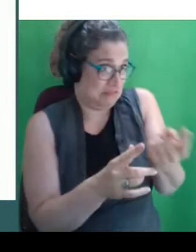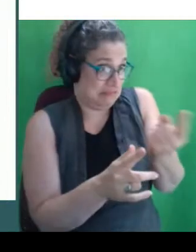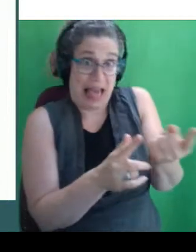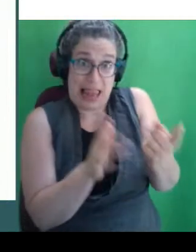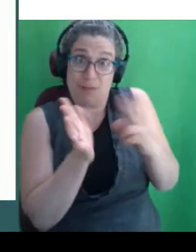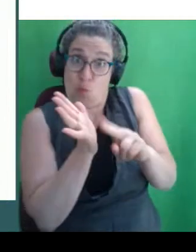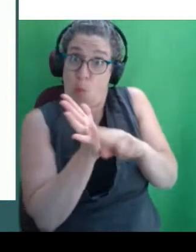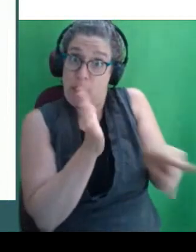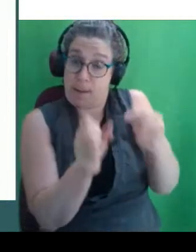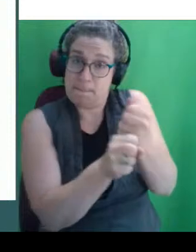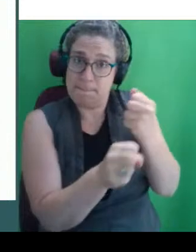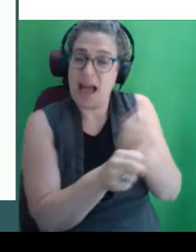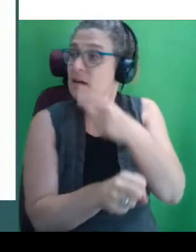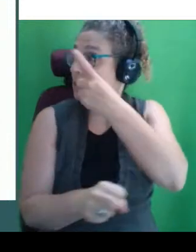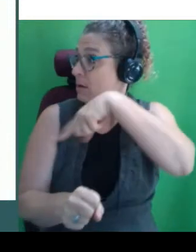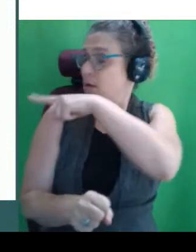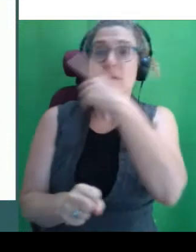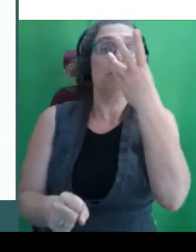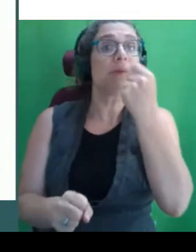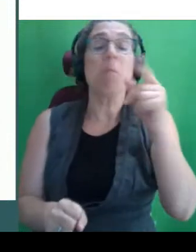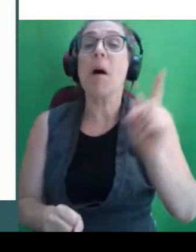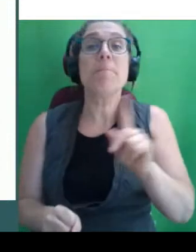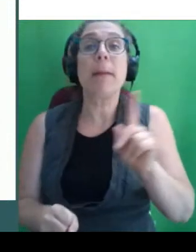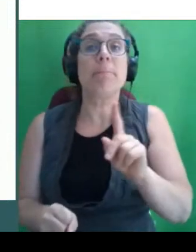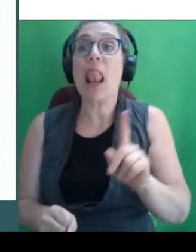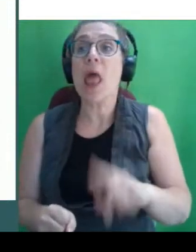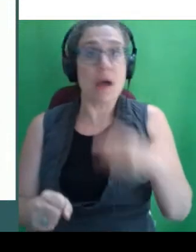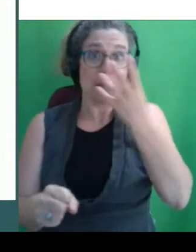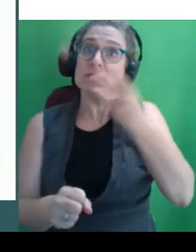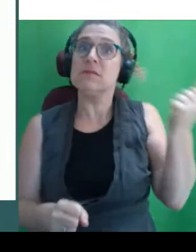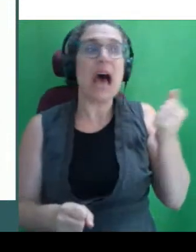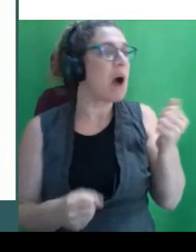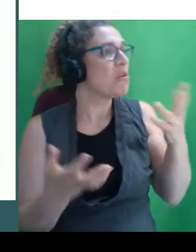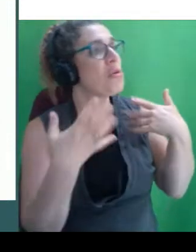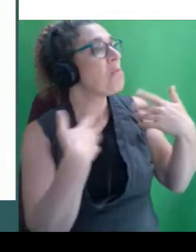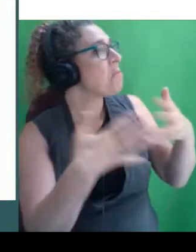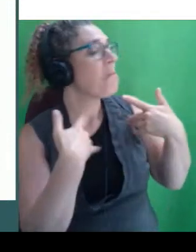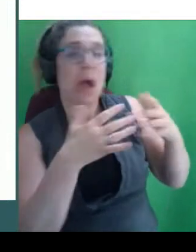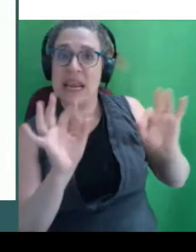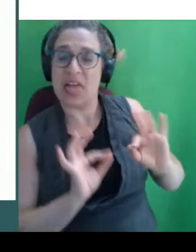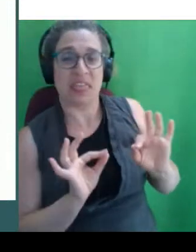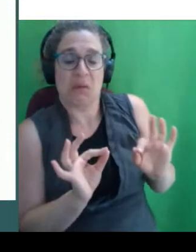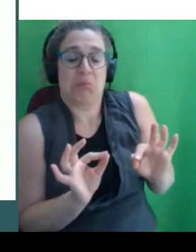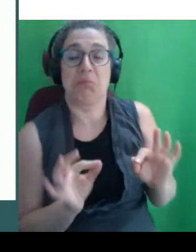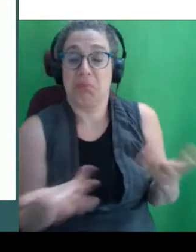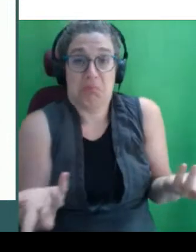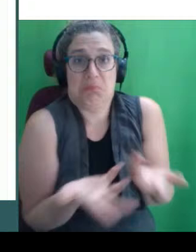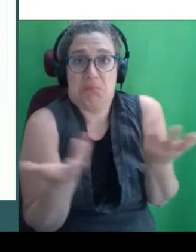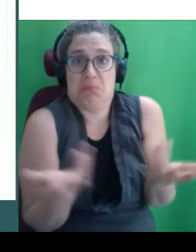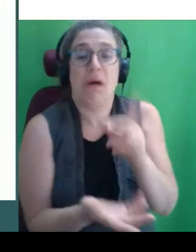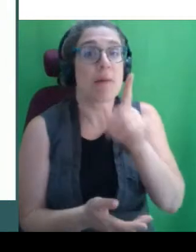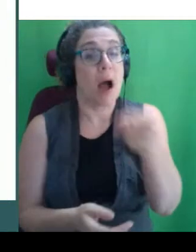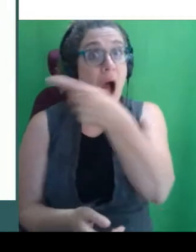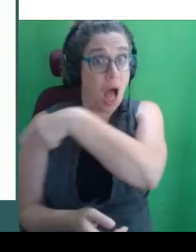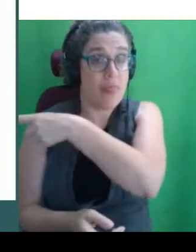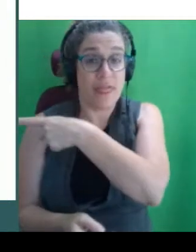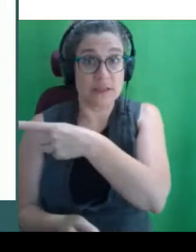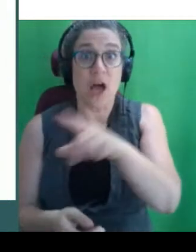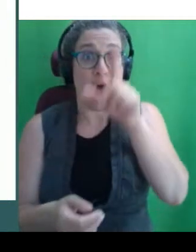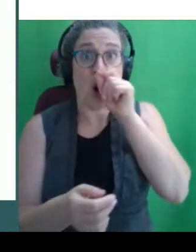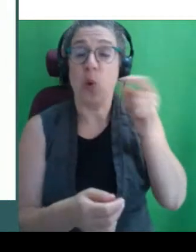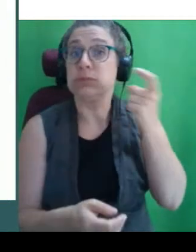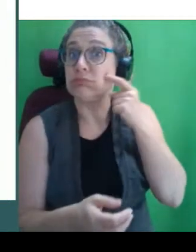susceptible people, they don't necessarily have to actually be in the house, but they might have a susceptibility.